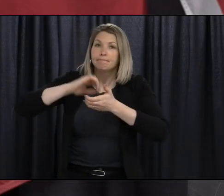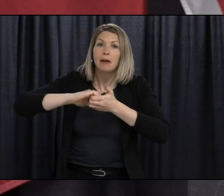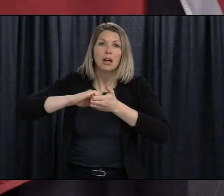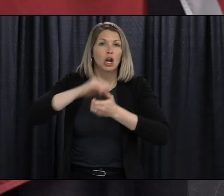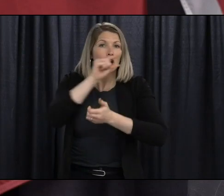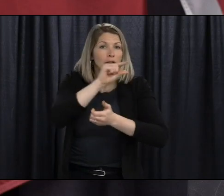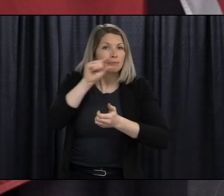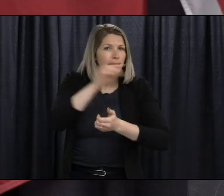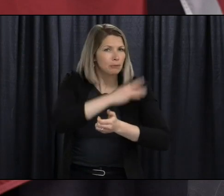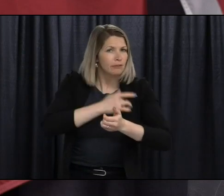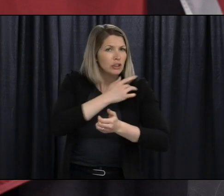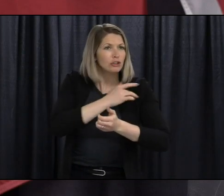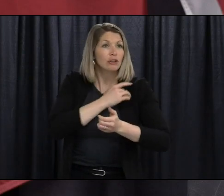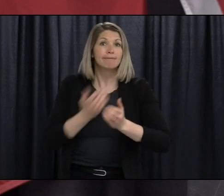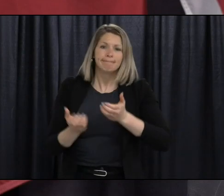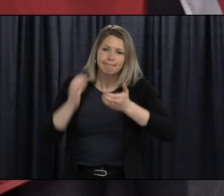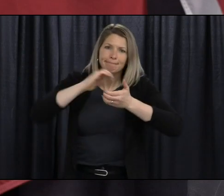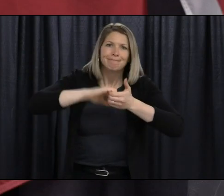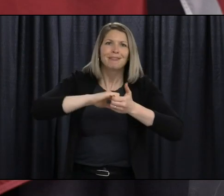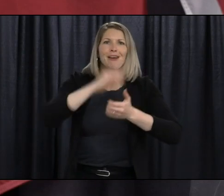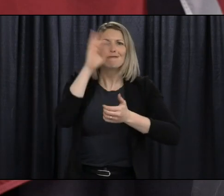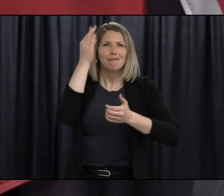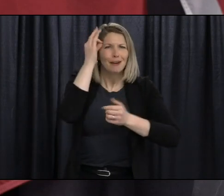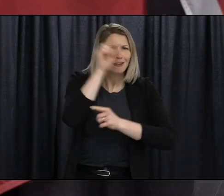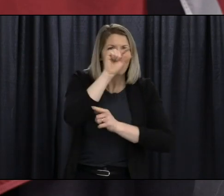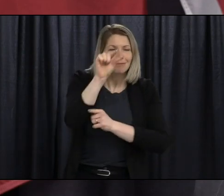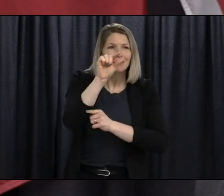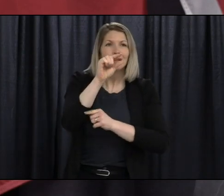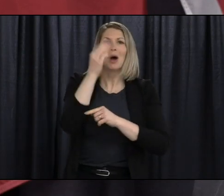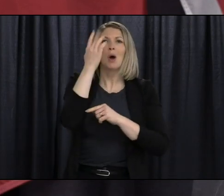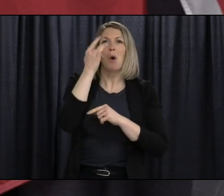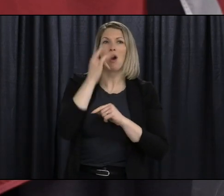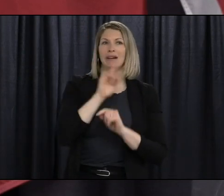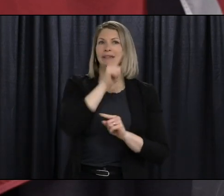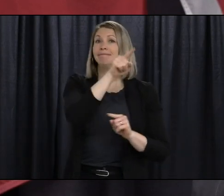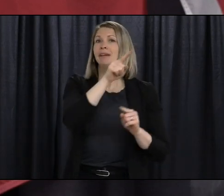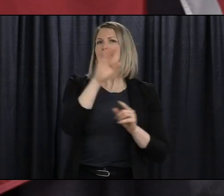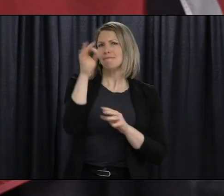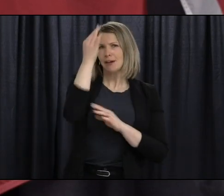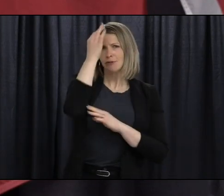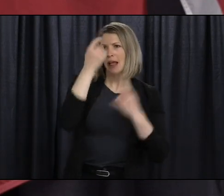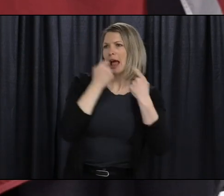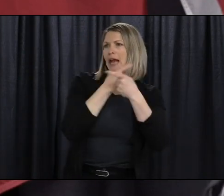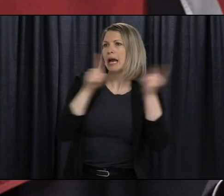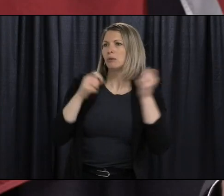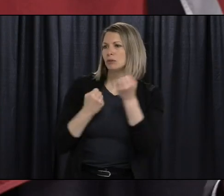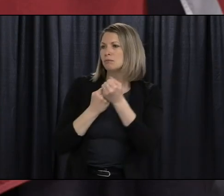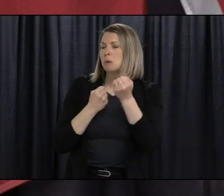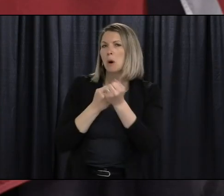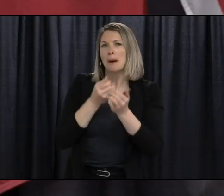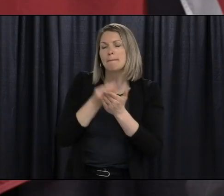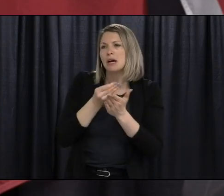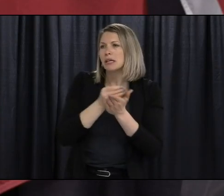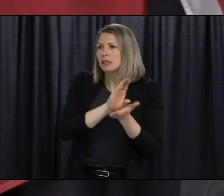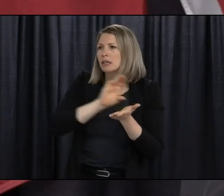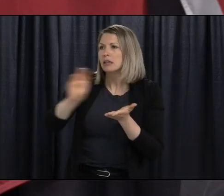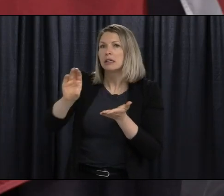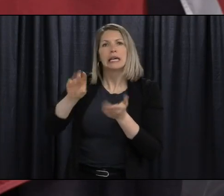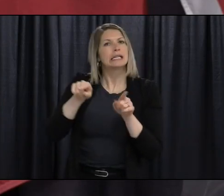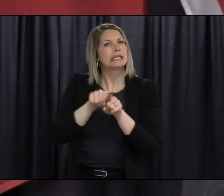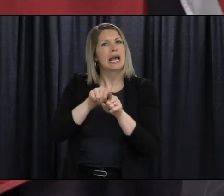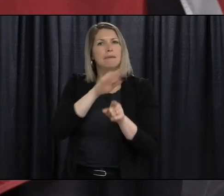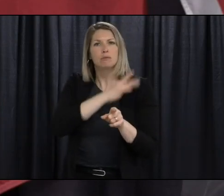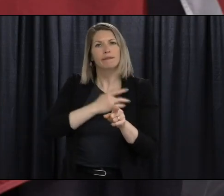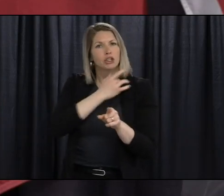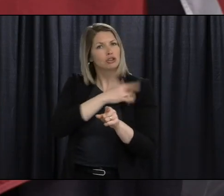supports in place for families, for businesses and industry to help us all through this pandemic. So just about an hour